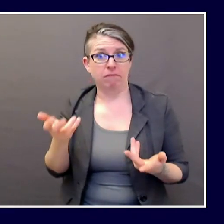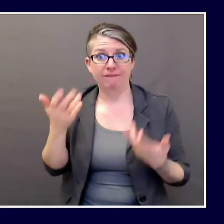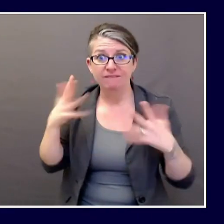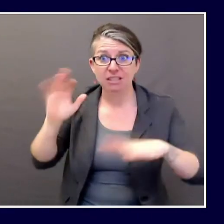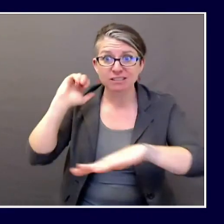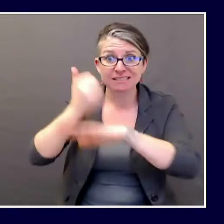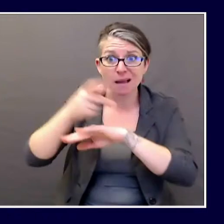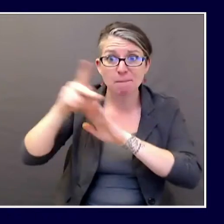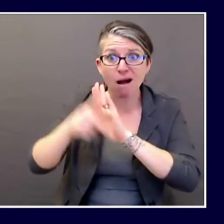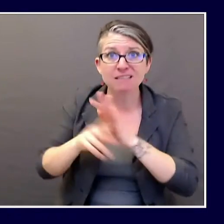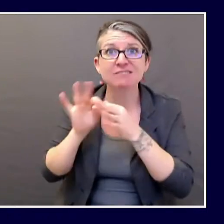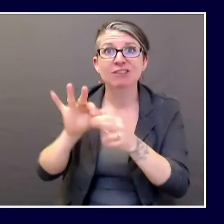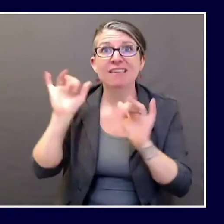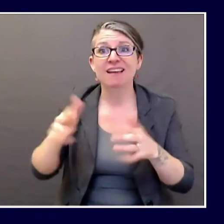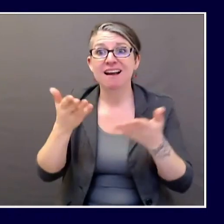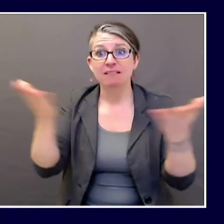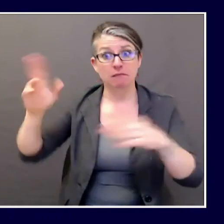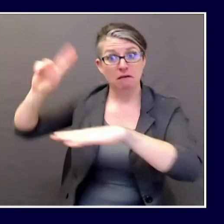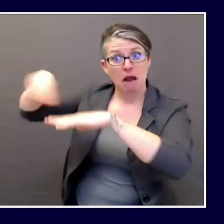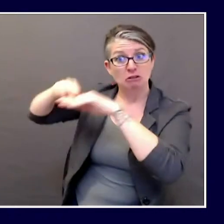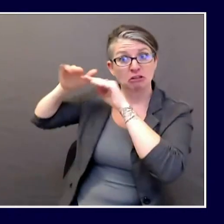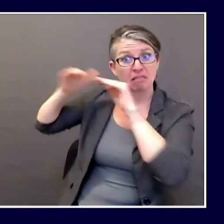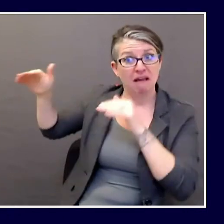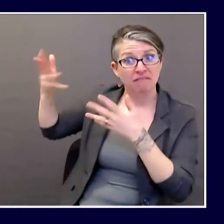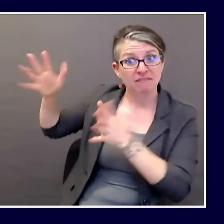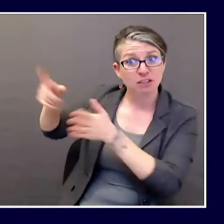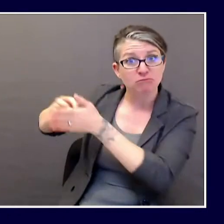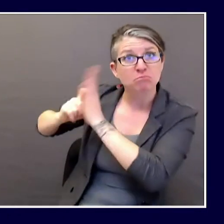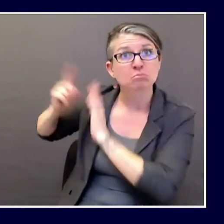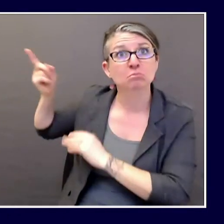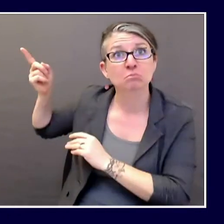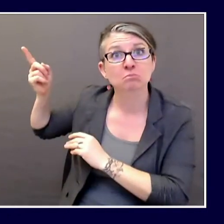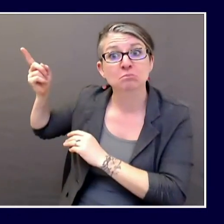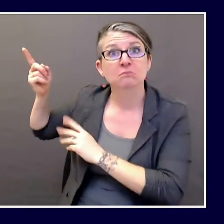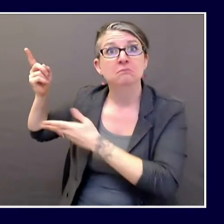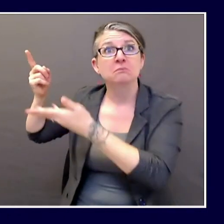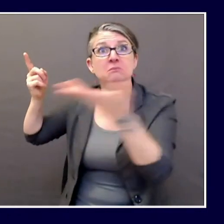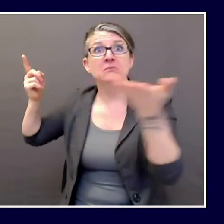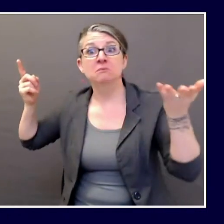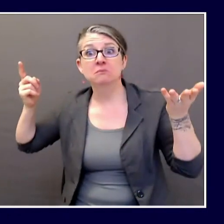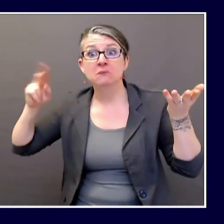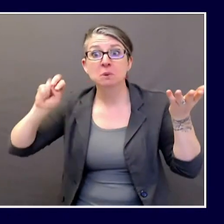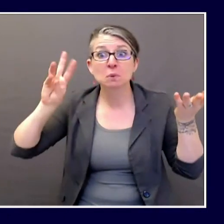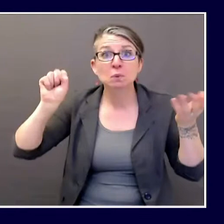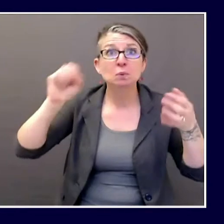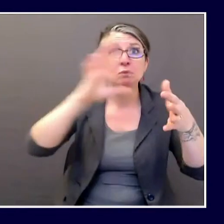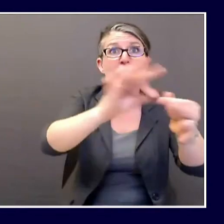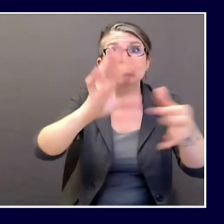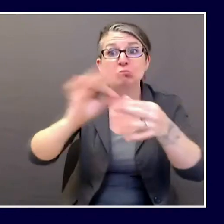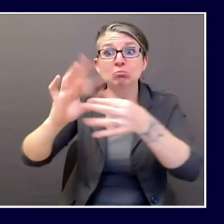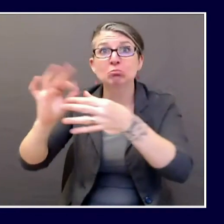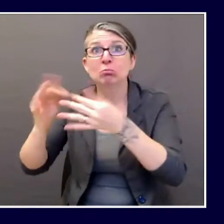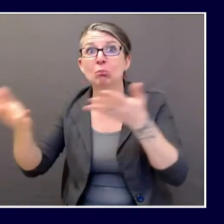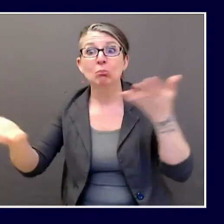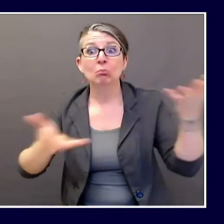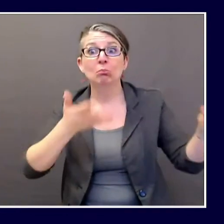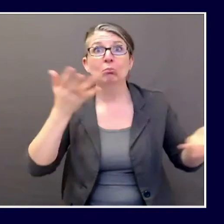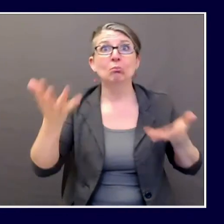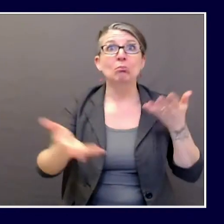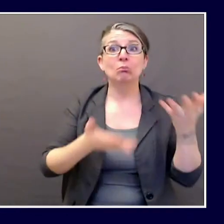in various different media outlets, but I don't know if there is an answer to the extent to which a business can do